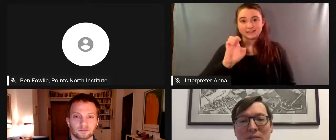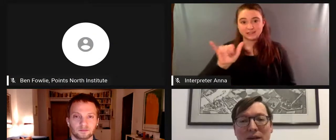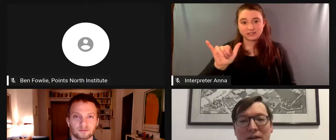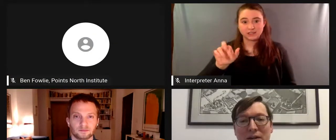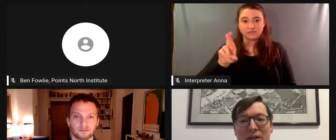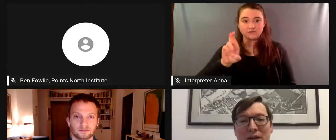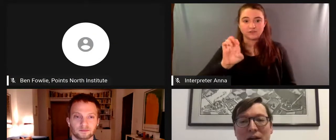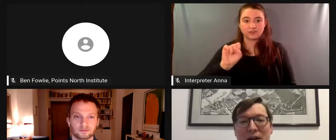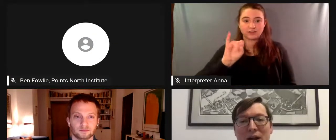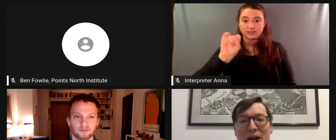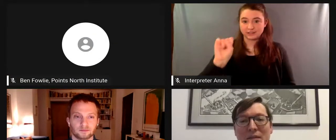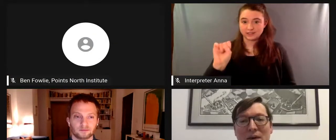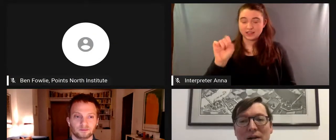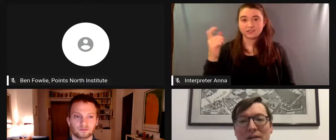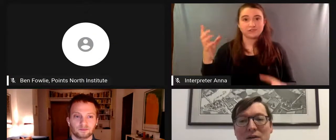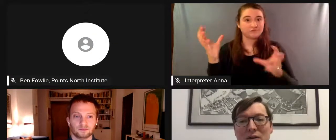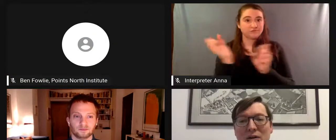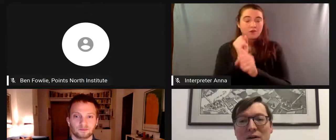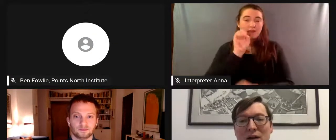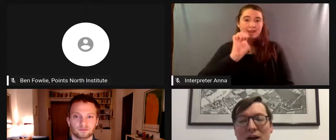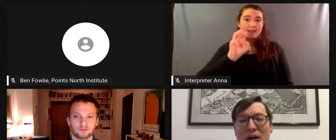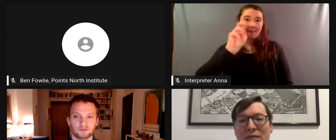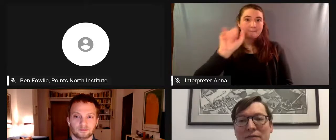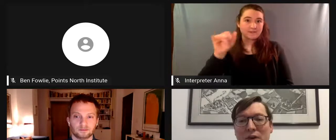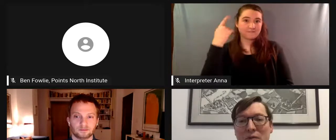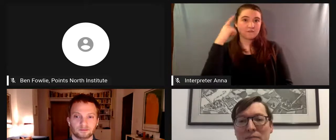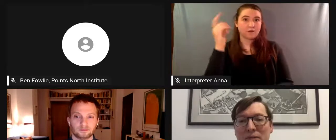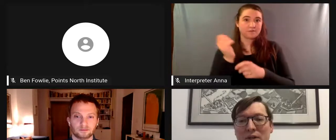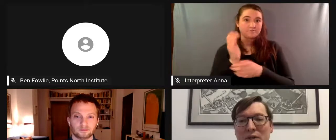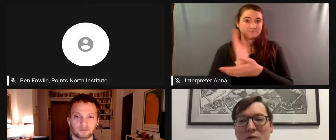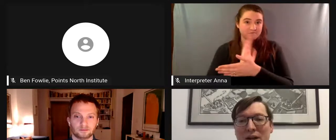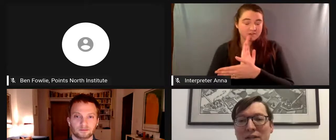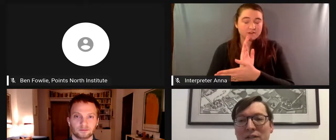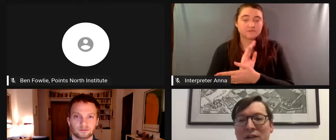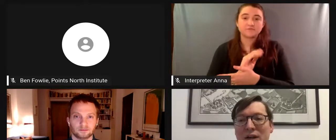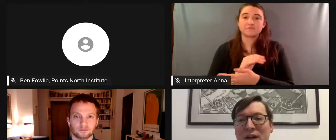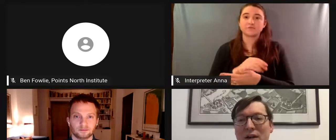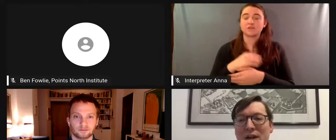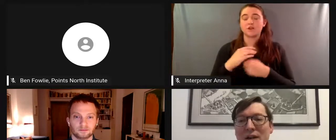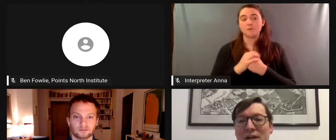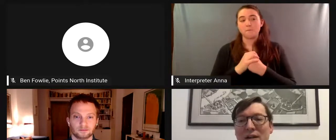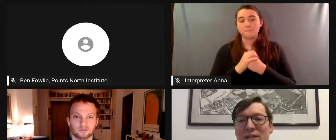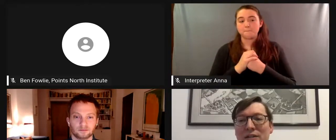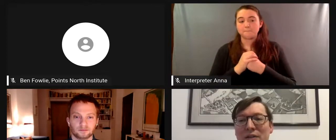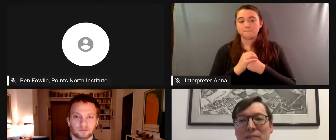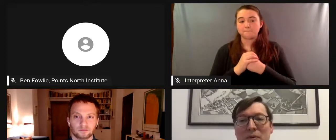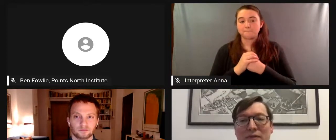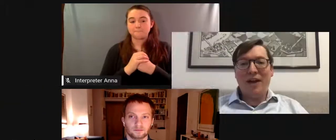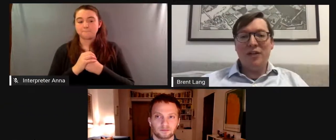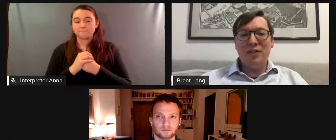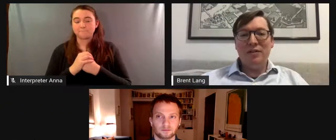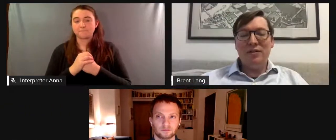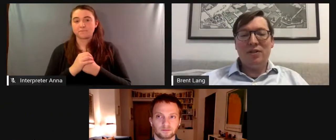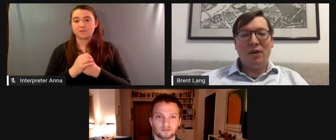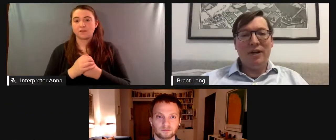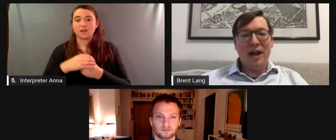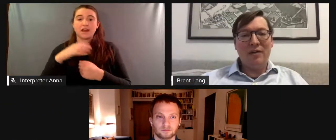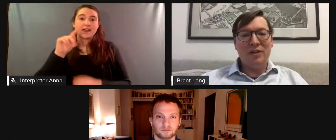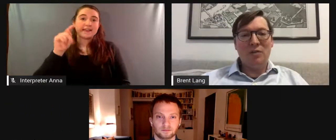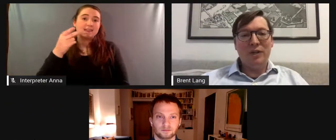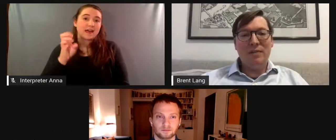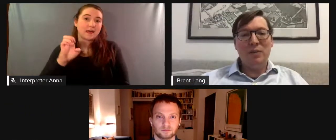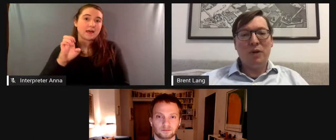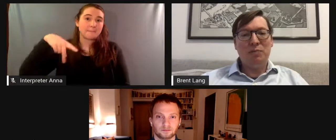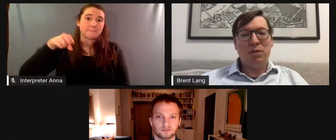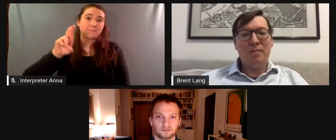-winning filmmaker uh among her uh films her credits uh is the perfection starring